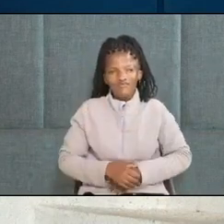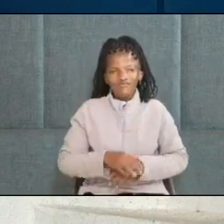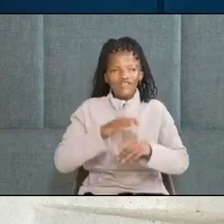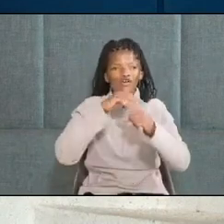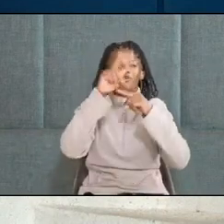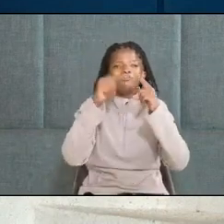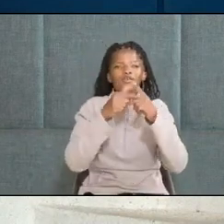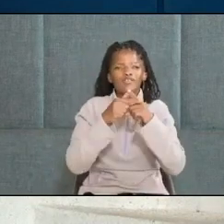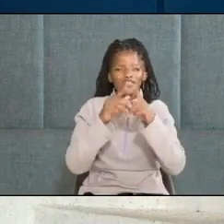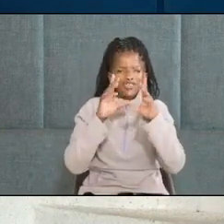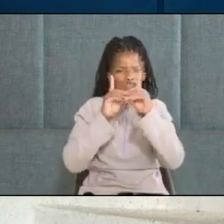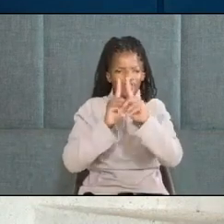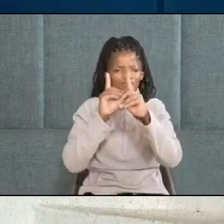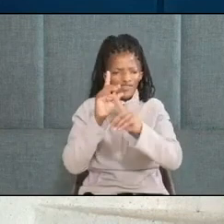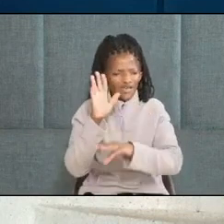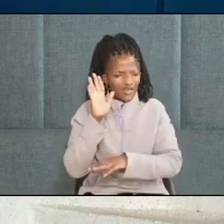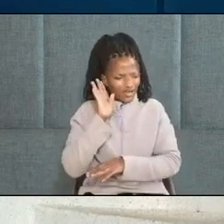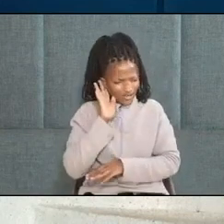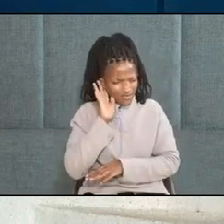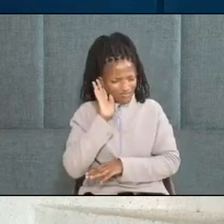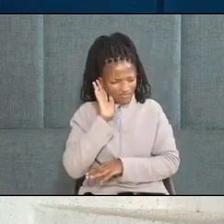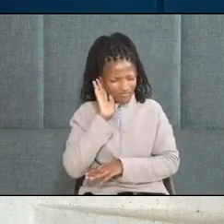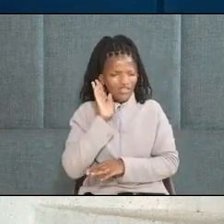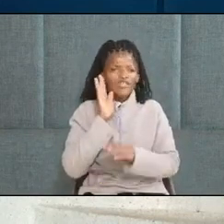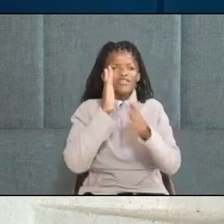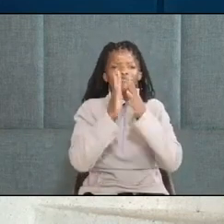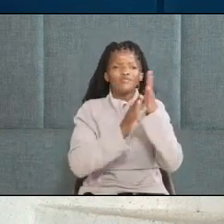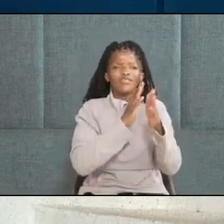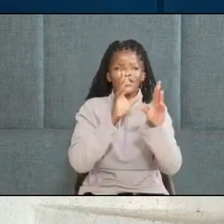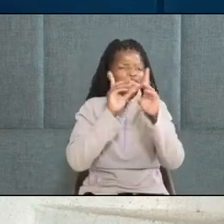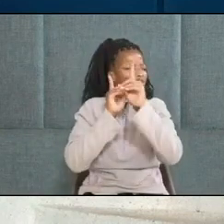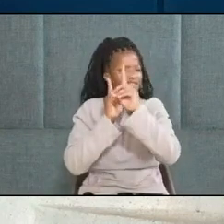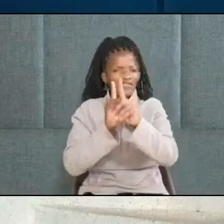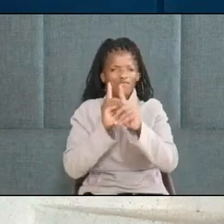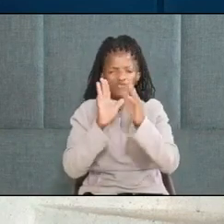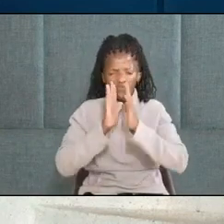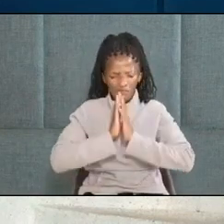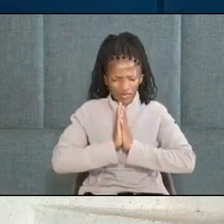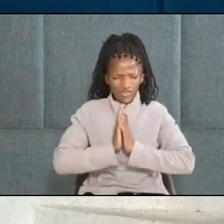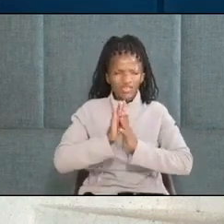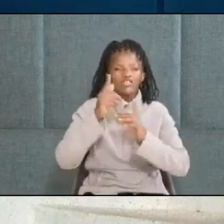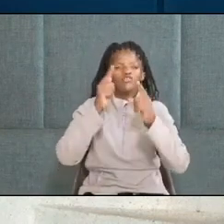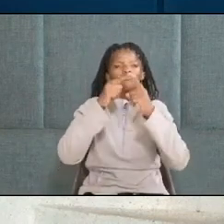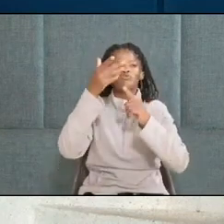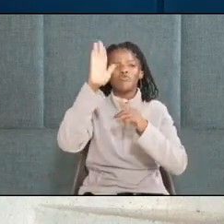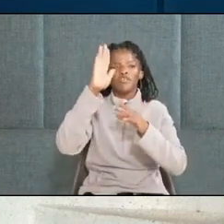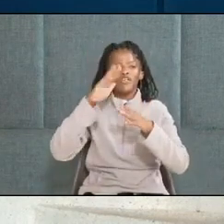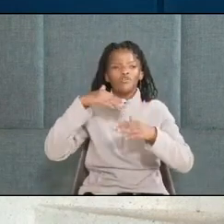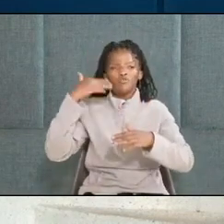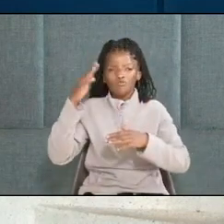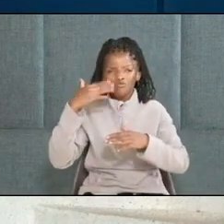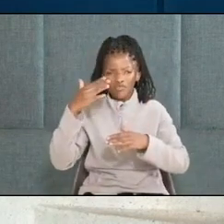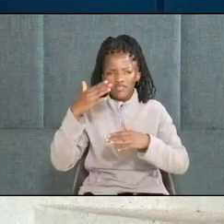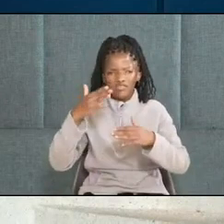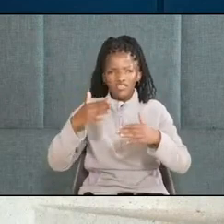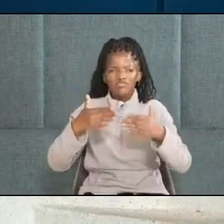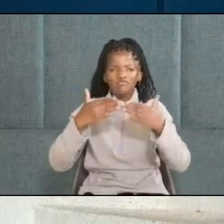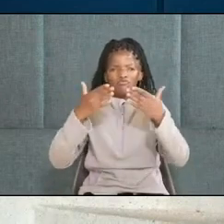When the disciples heard about this plan to kill him, the disciples prayed to God earnestly. They then took